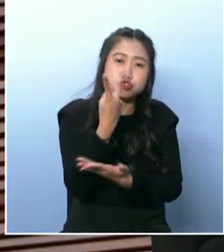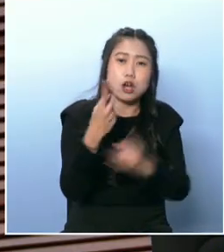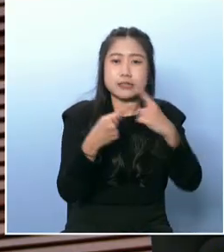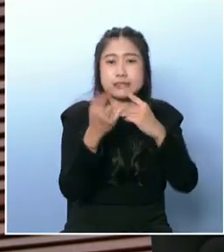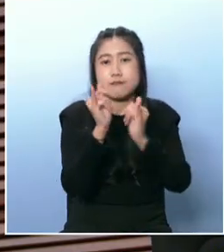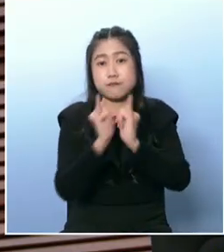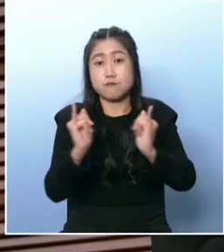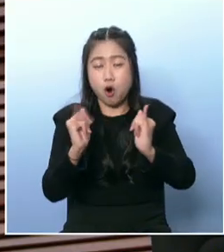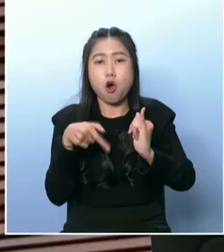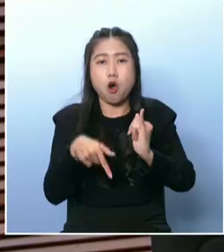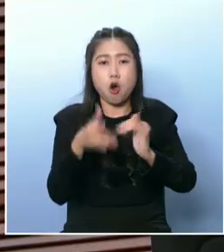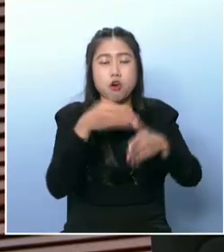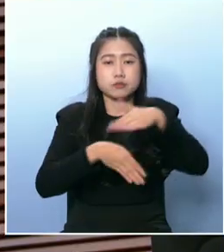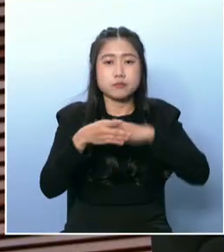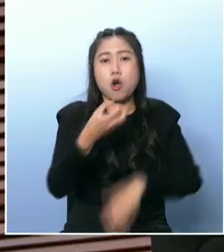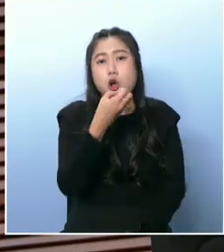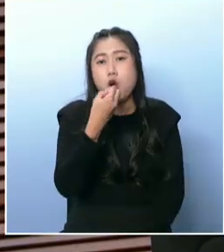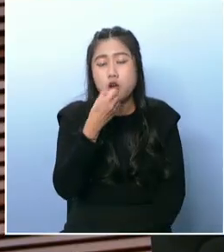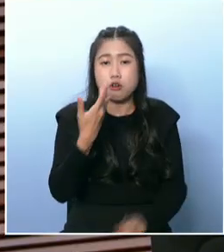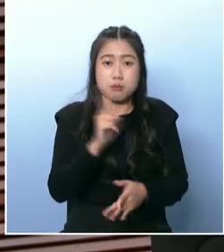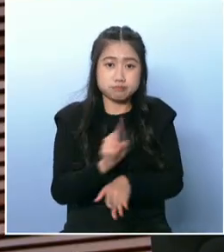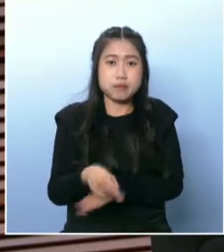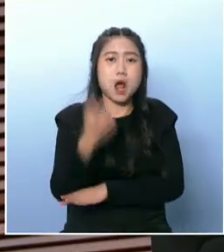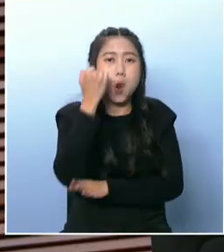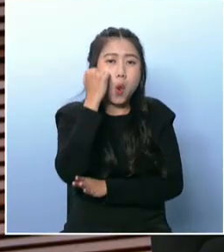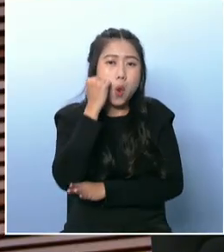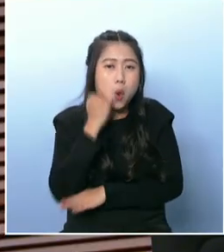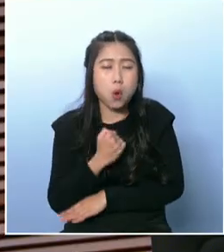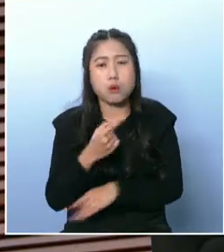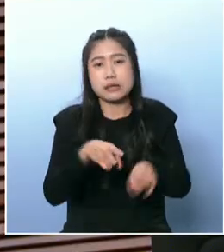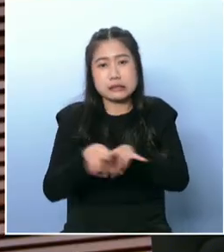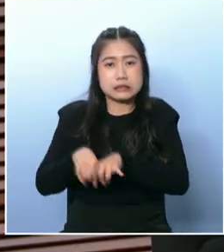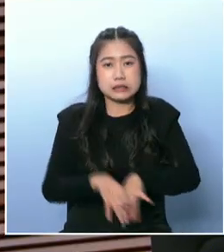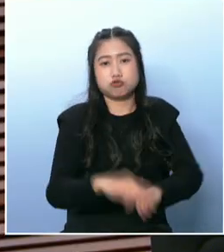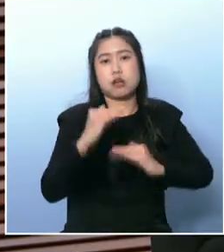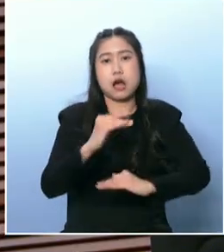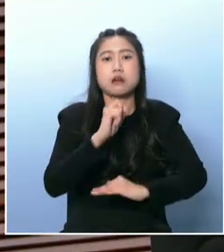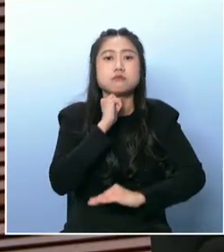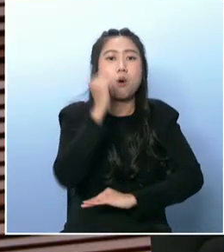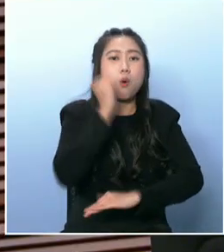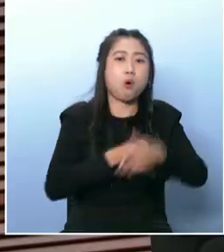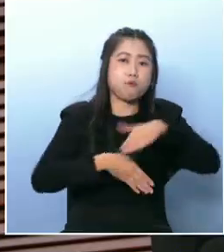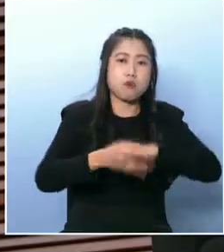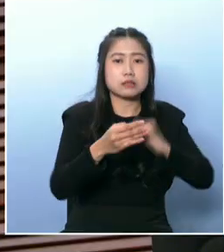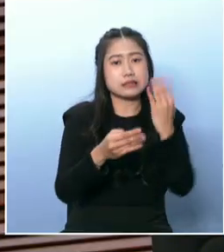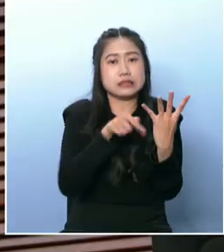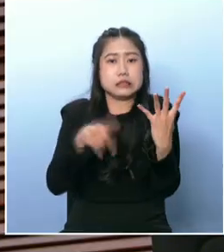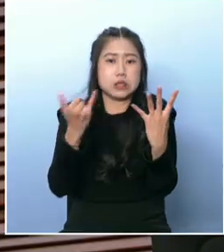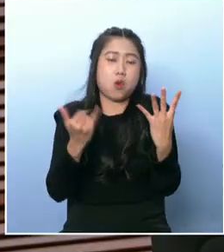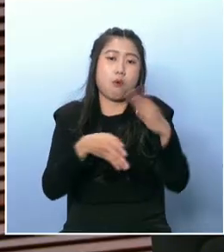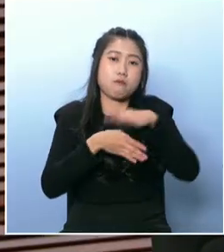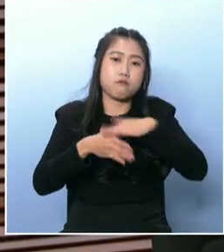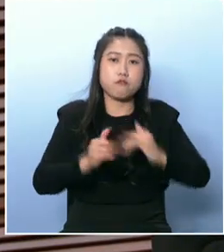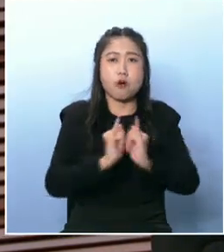you talking about two-person hostels? Yes. For the elderly hostels, we now only